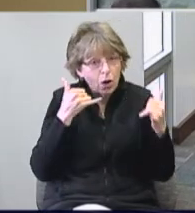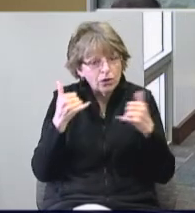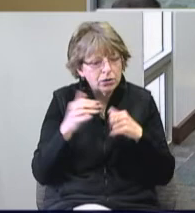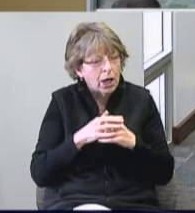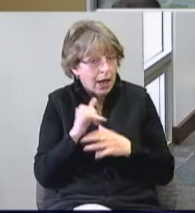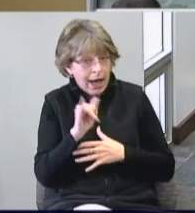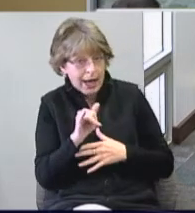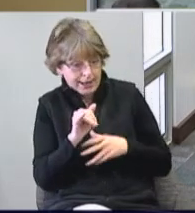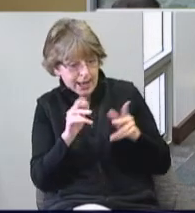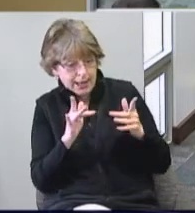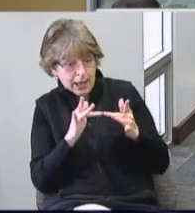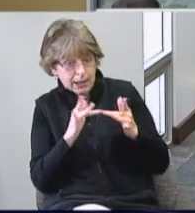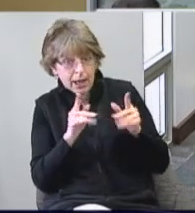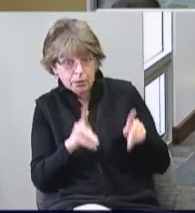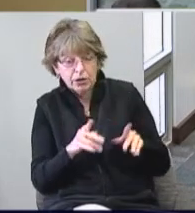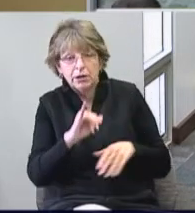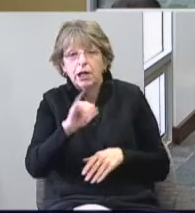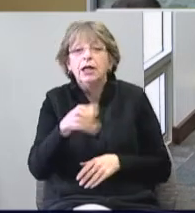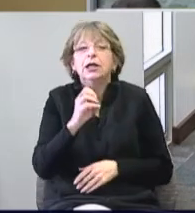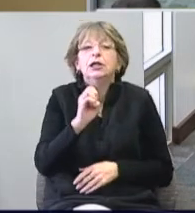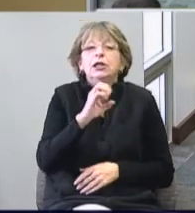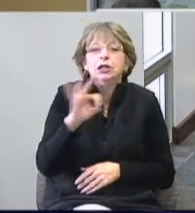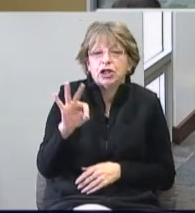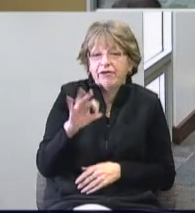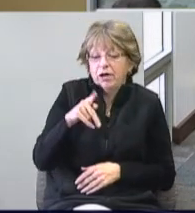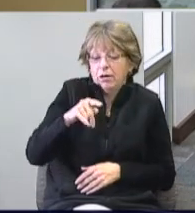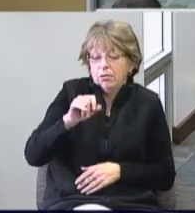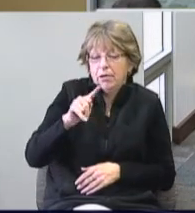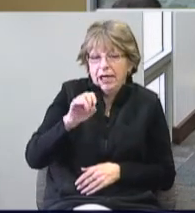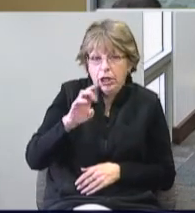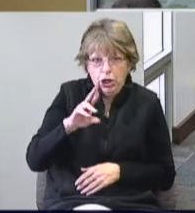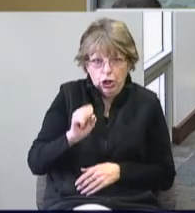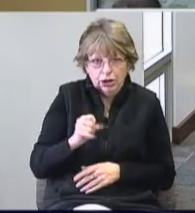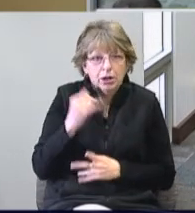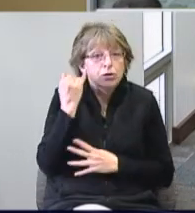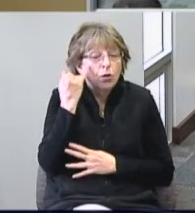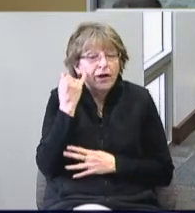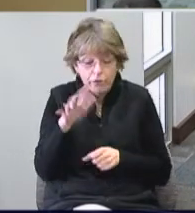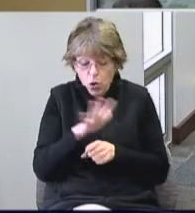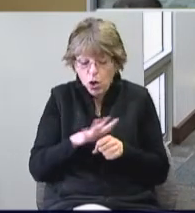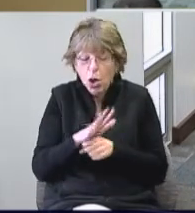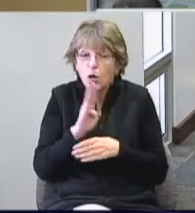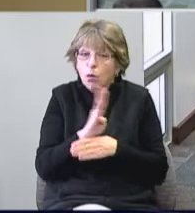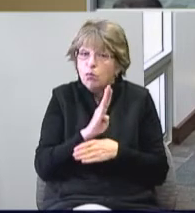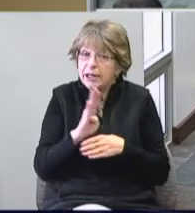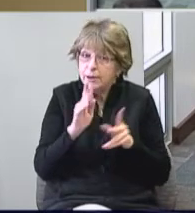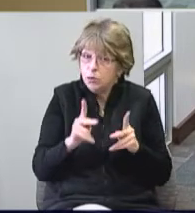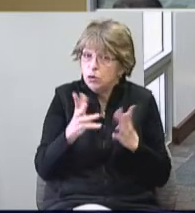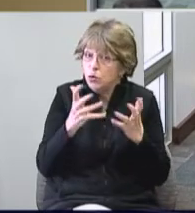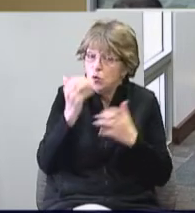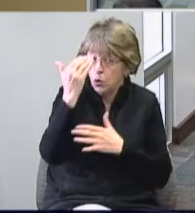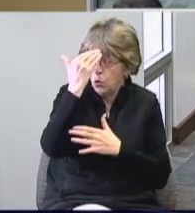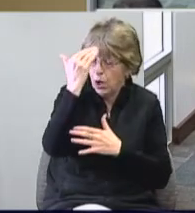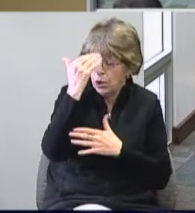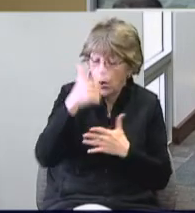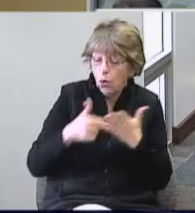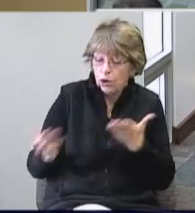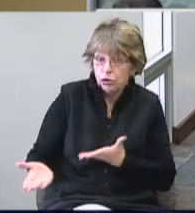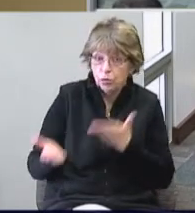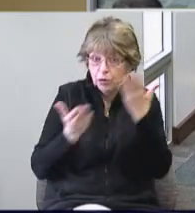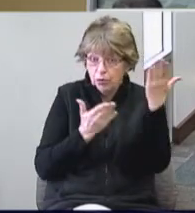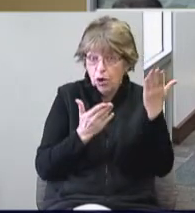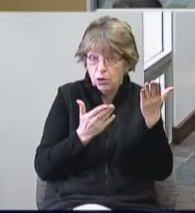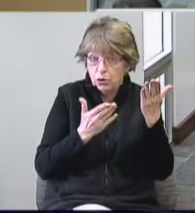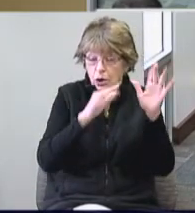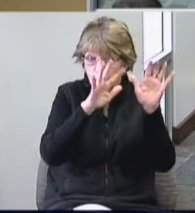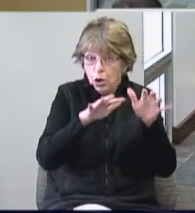contact person? Yeah, is he the Yes, he contact? is. Jeff Yeah. is? So Okay. So if you're a local business person and you want to find out what your proposed